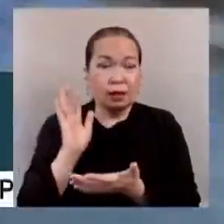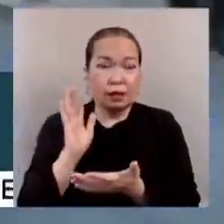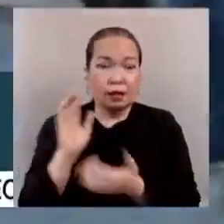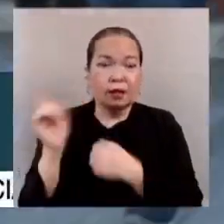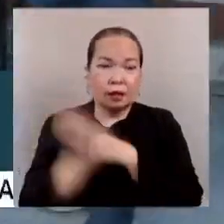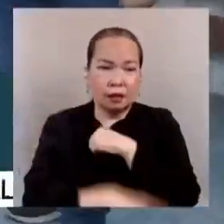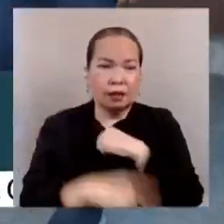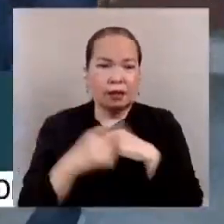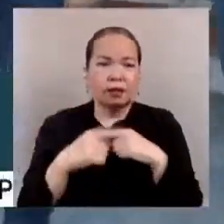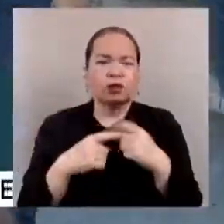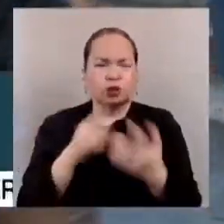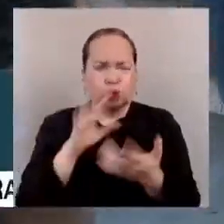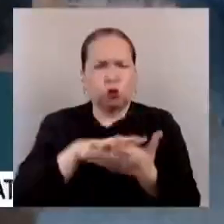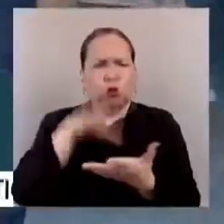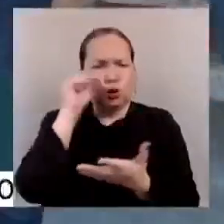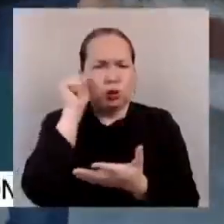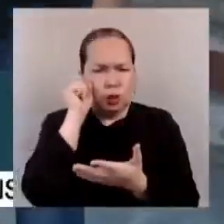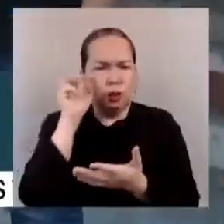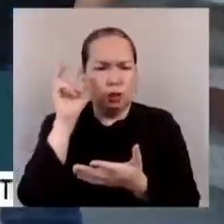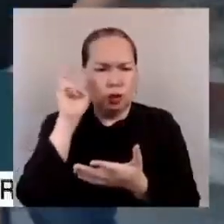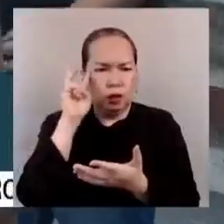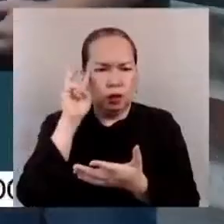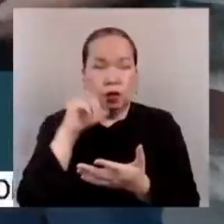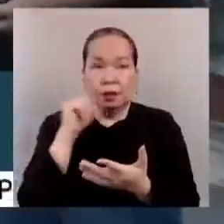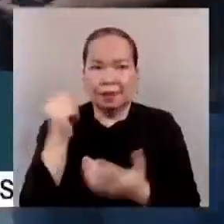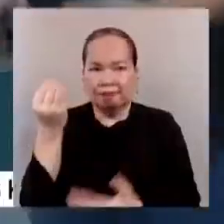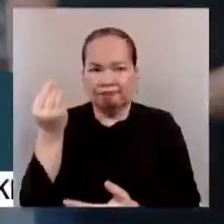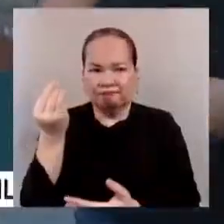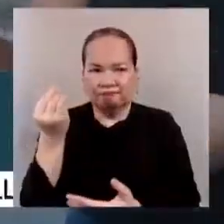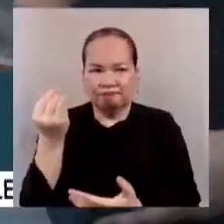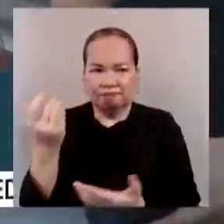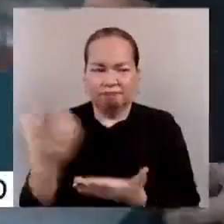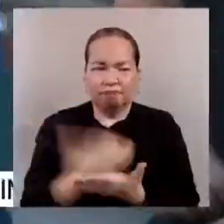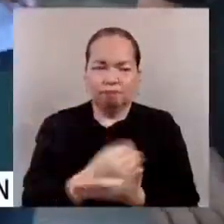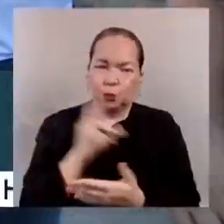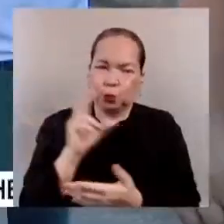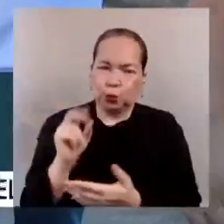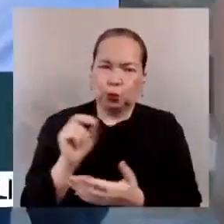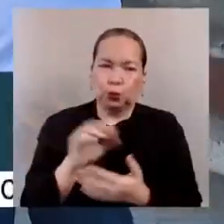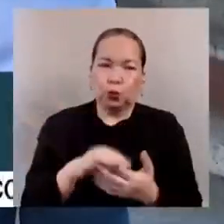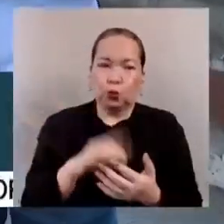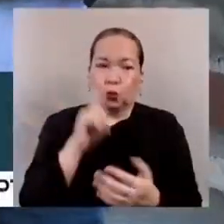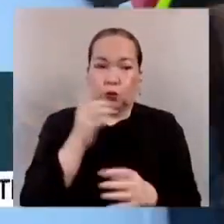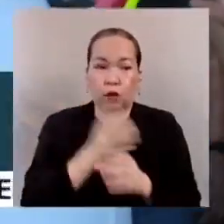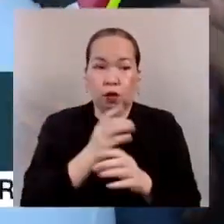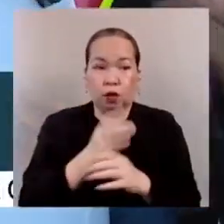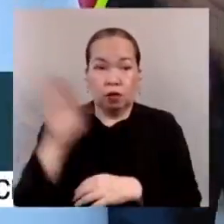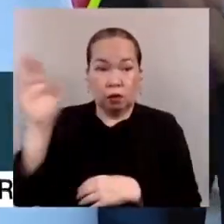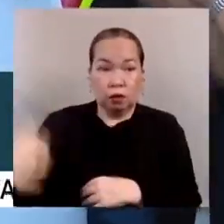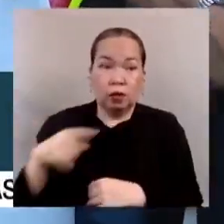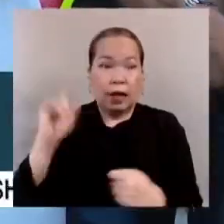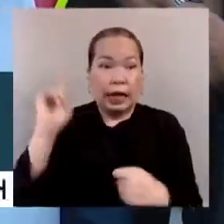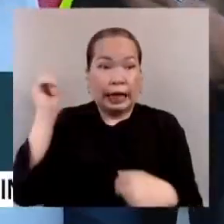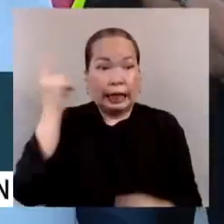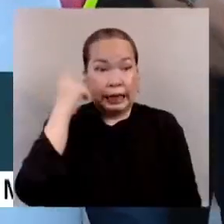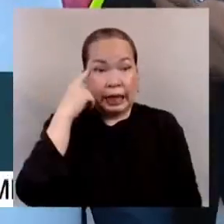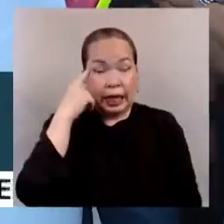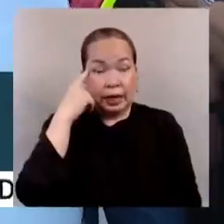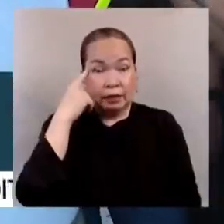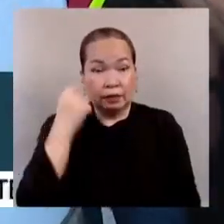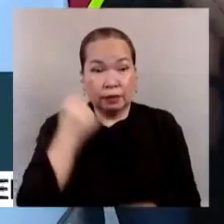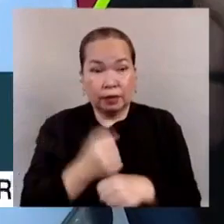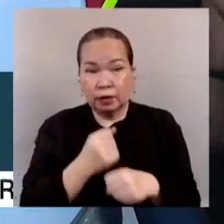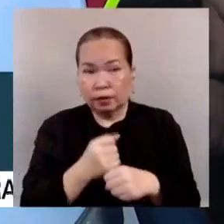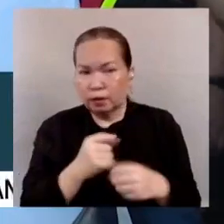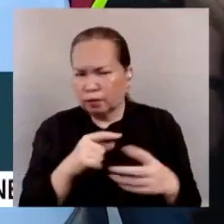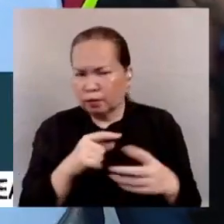violators rather than a money-making scheme. One of the vehicles flagged down was a government vehicle with incomplete vehicle